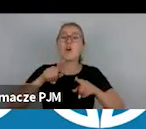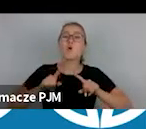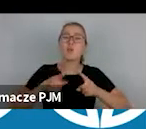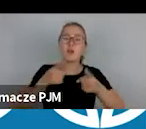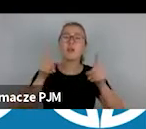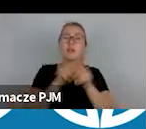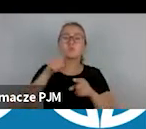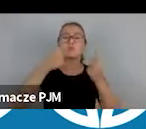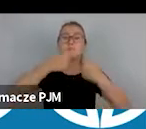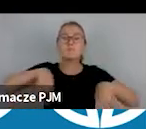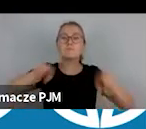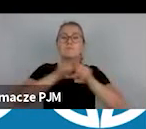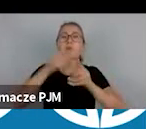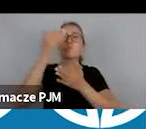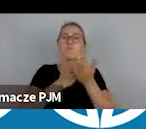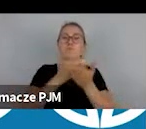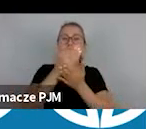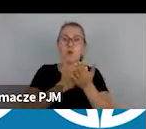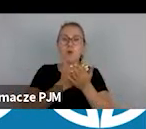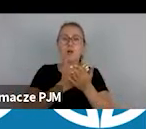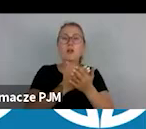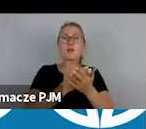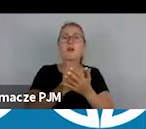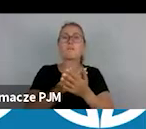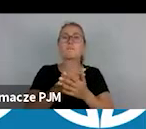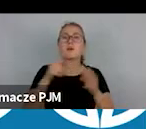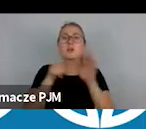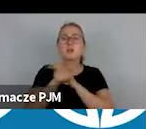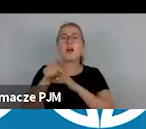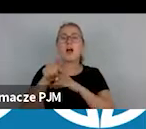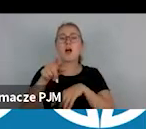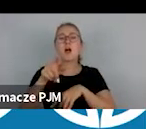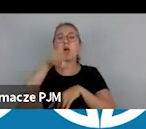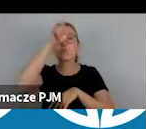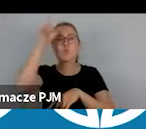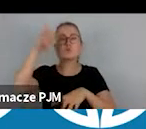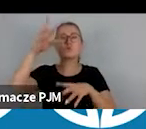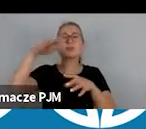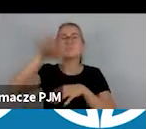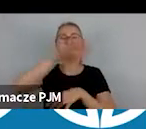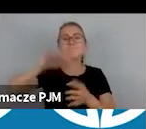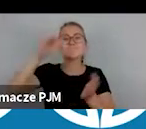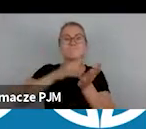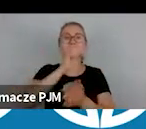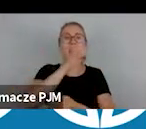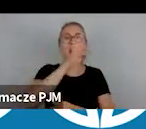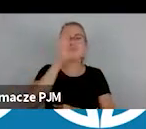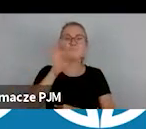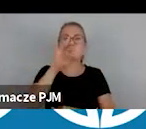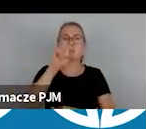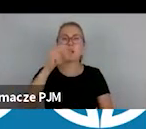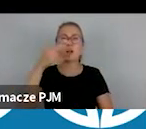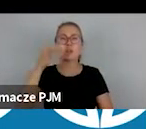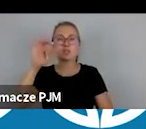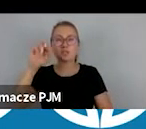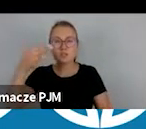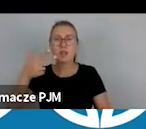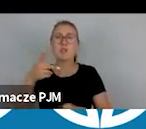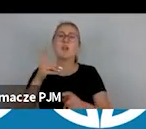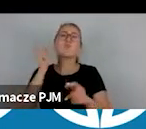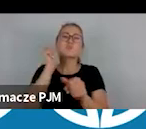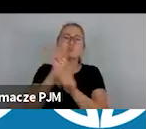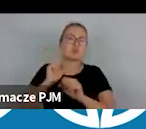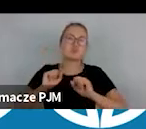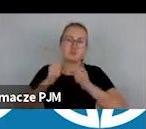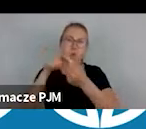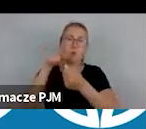and a number of WILP members there have been assassinated. And so crisis response an important part of the work, and then a